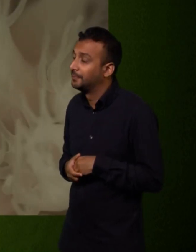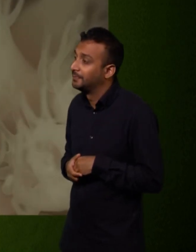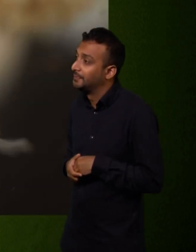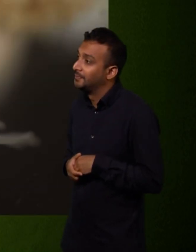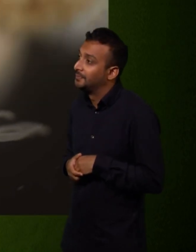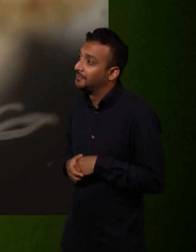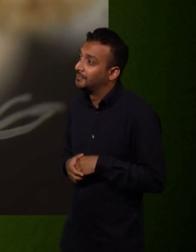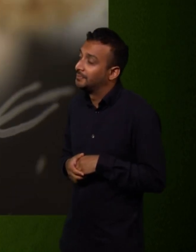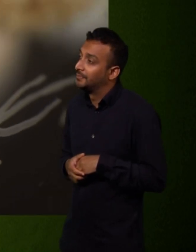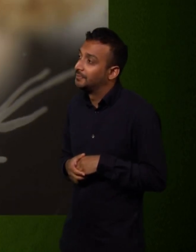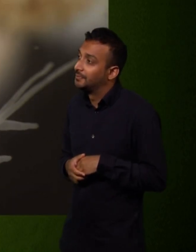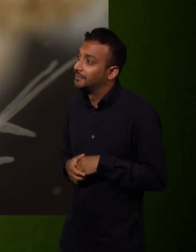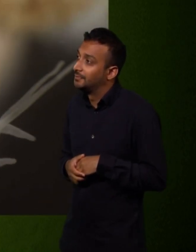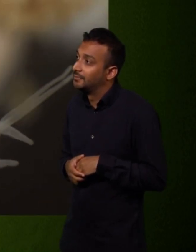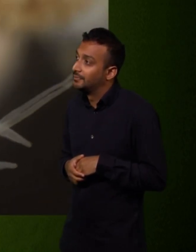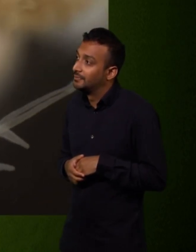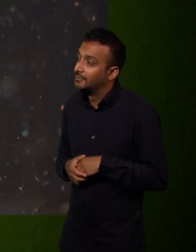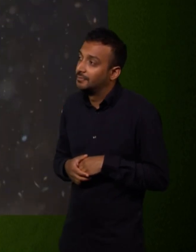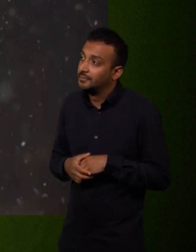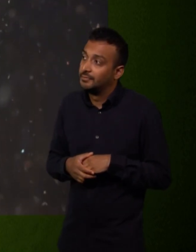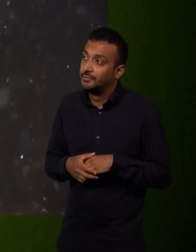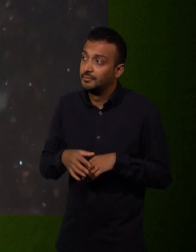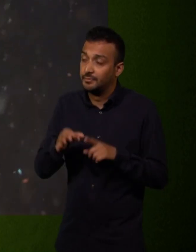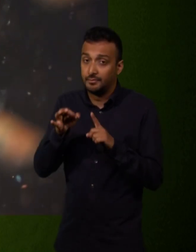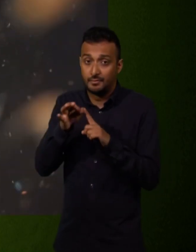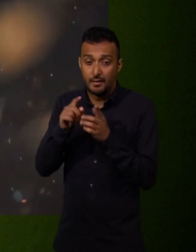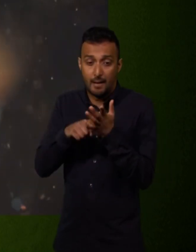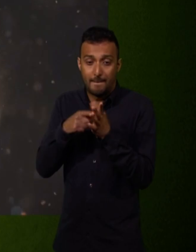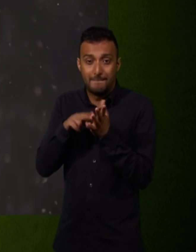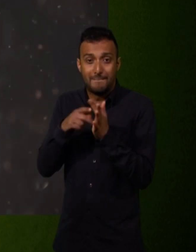Feeding on passing scraps of plankton,